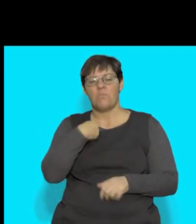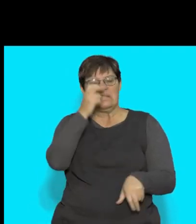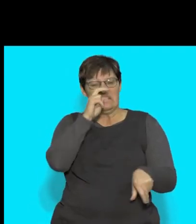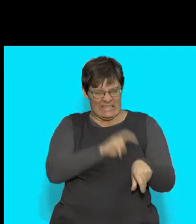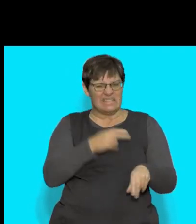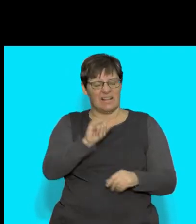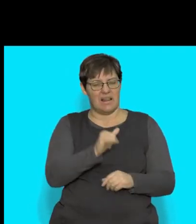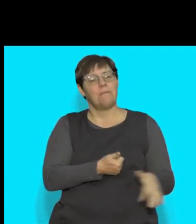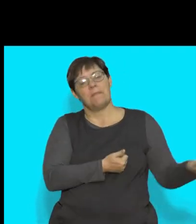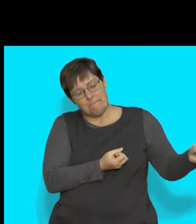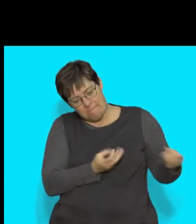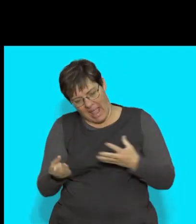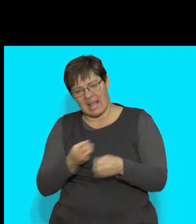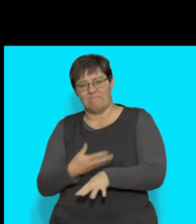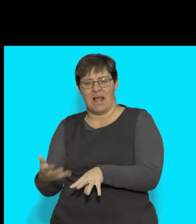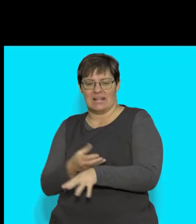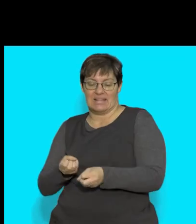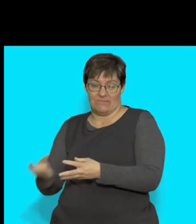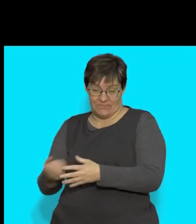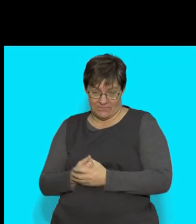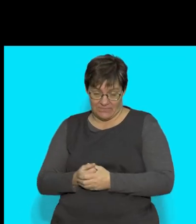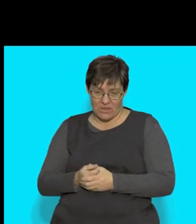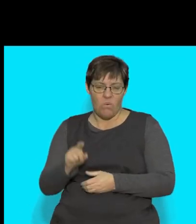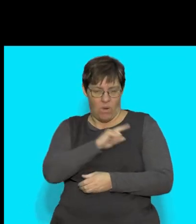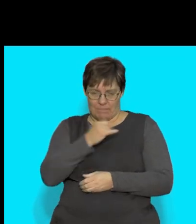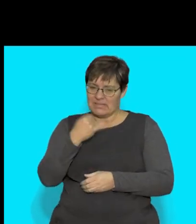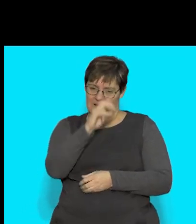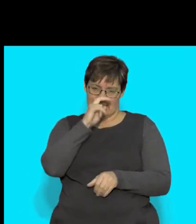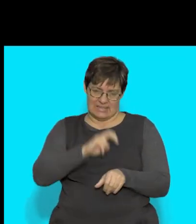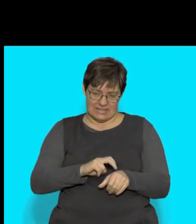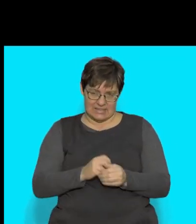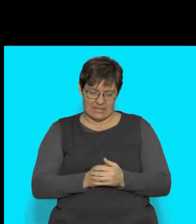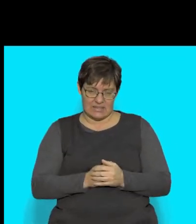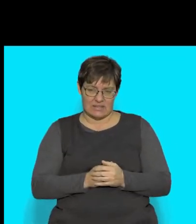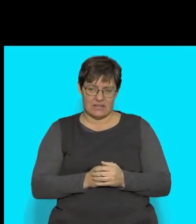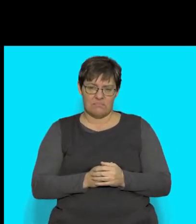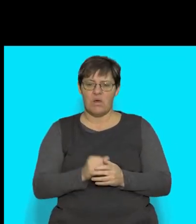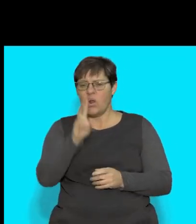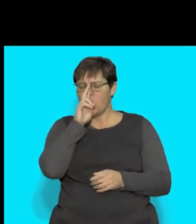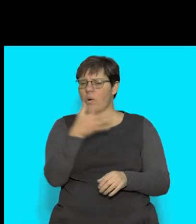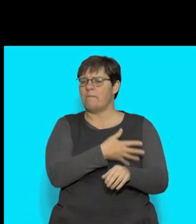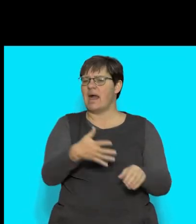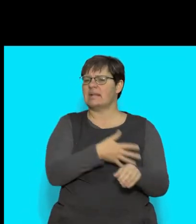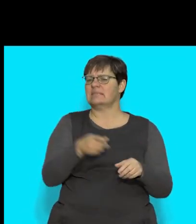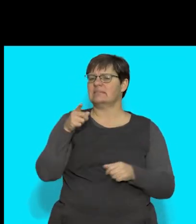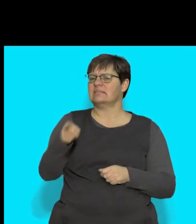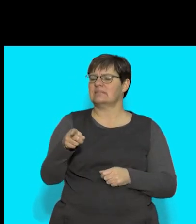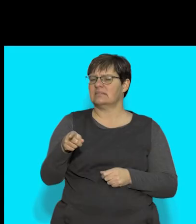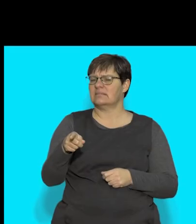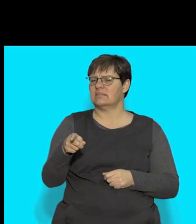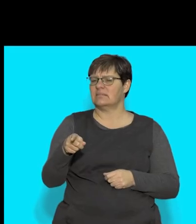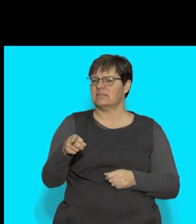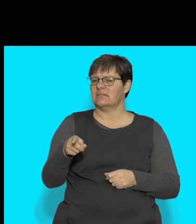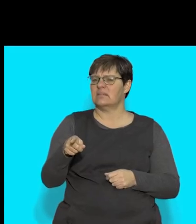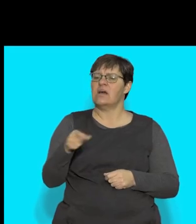was reabsorbed back into the blood because I still needed it. But have a look at the blood. The blood is